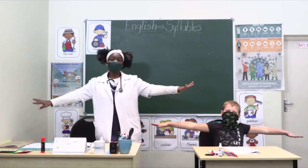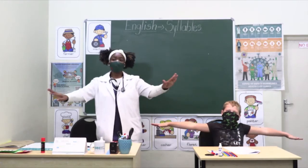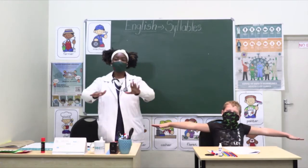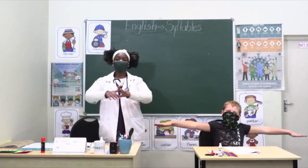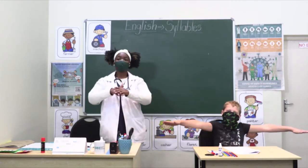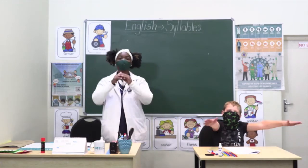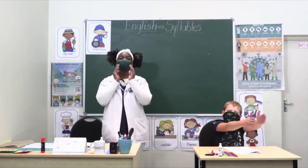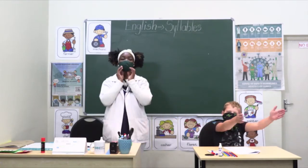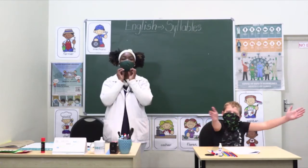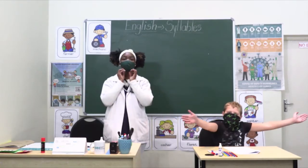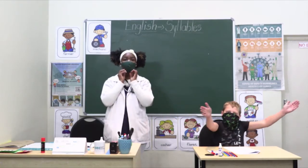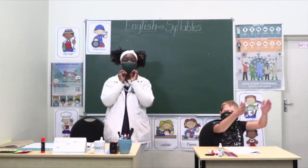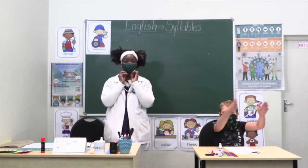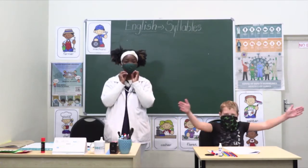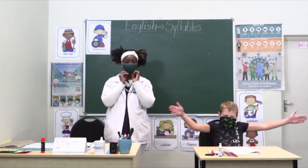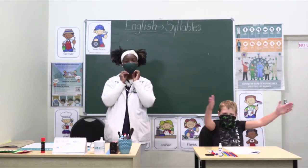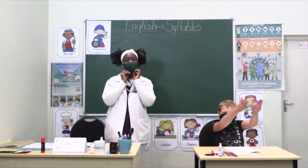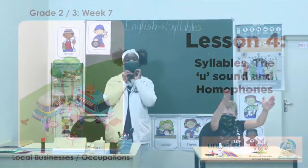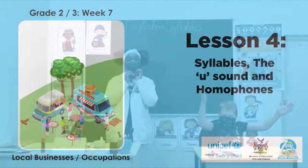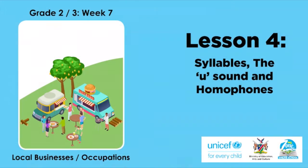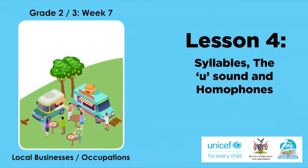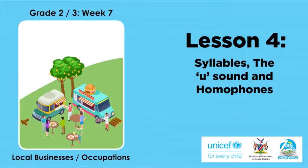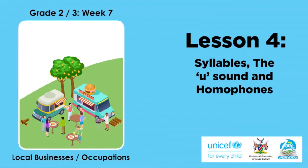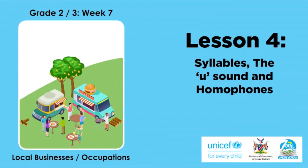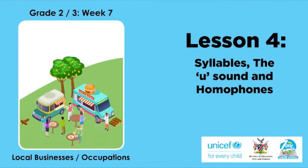two. And put on your mask.